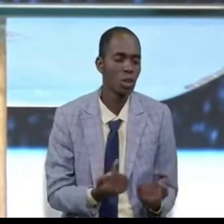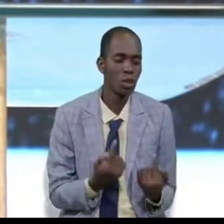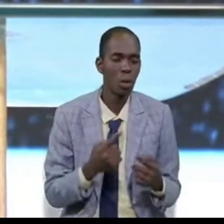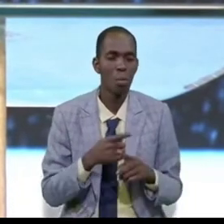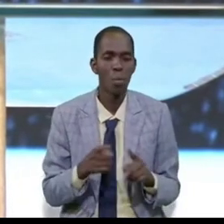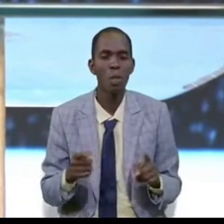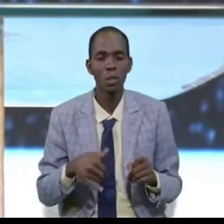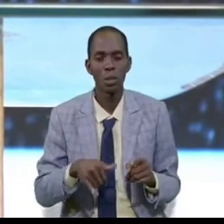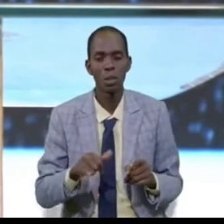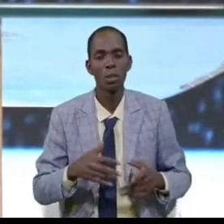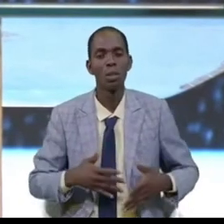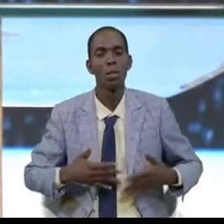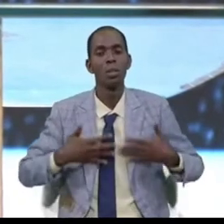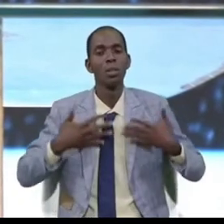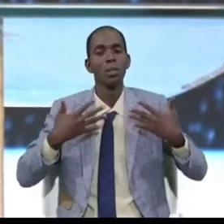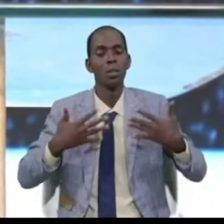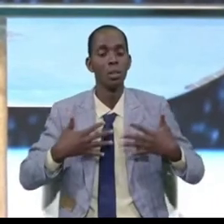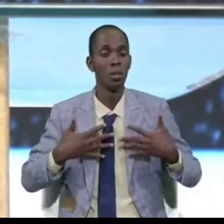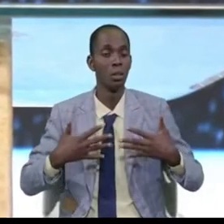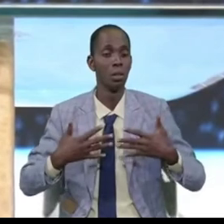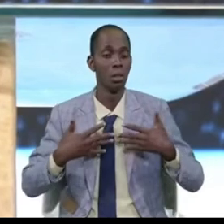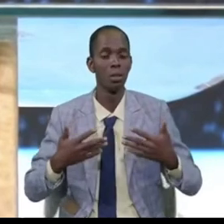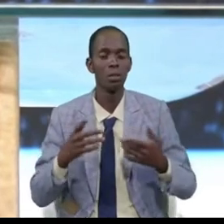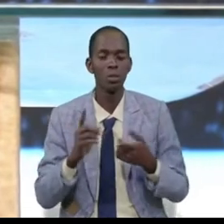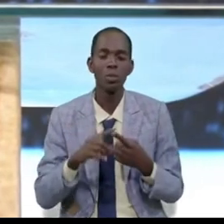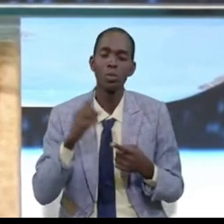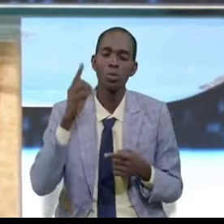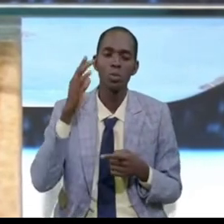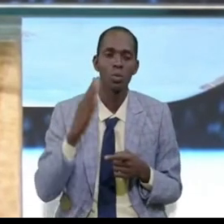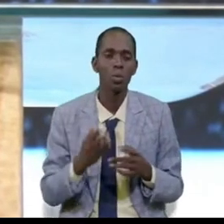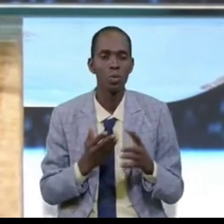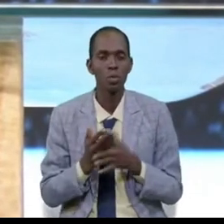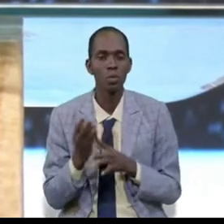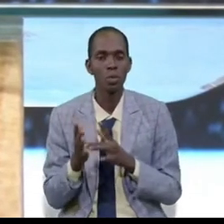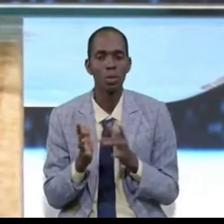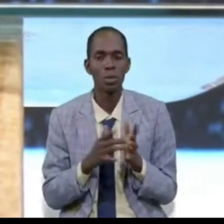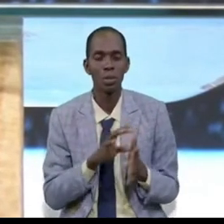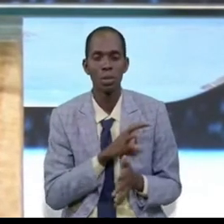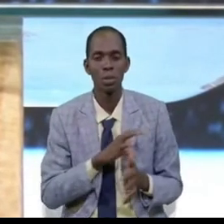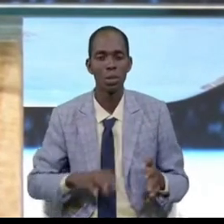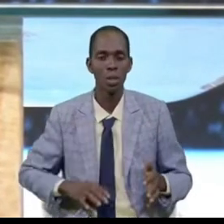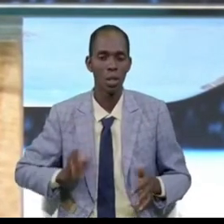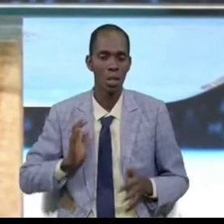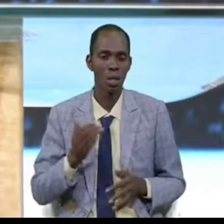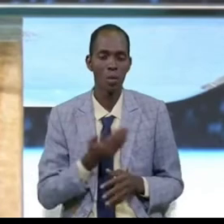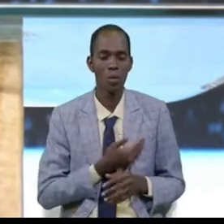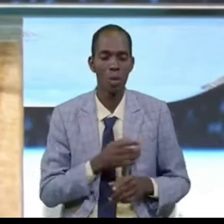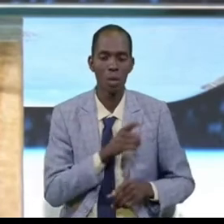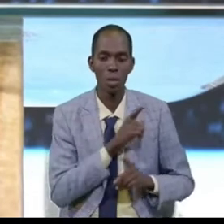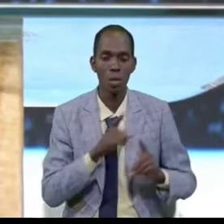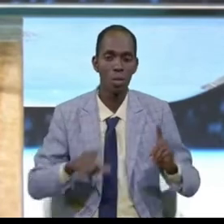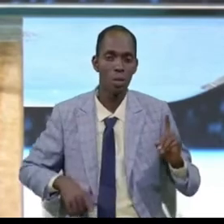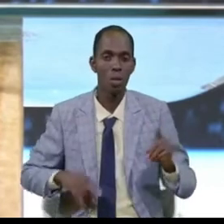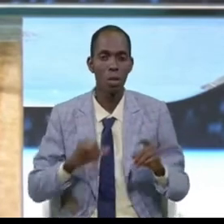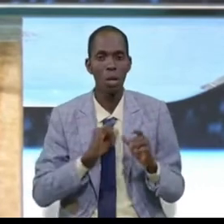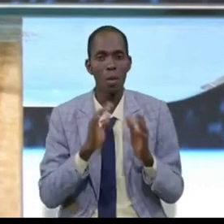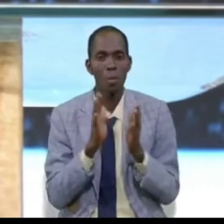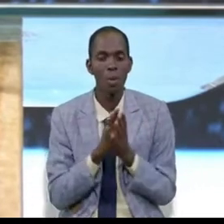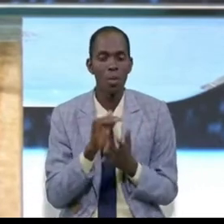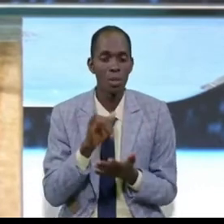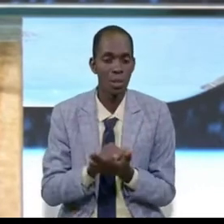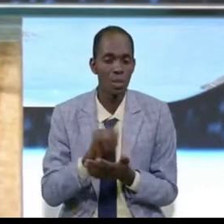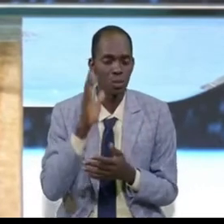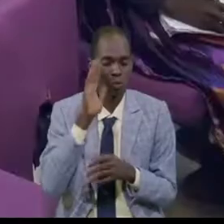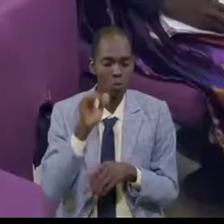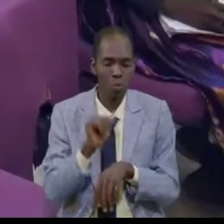unto God through Jesus Christ our Lord. I pray the Lord will effect that in every one of our